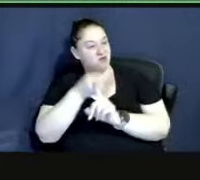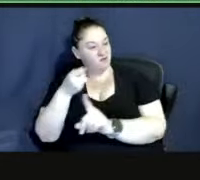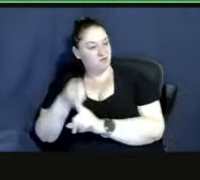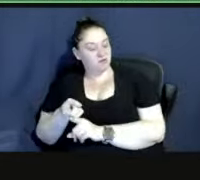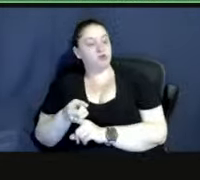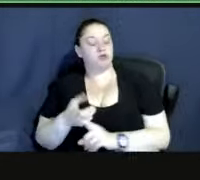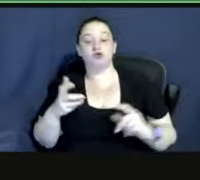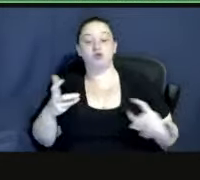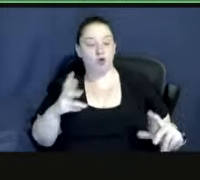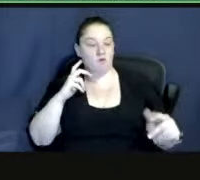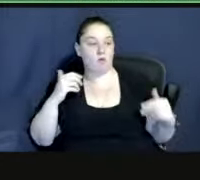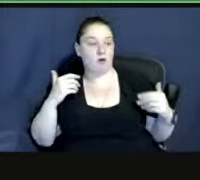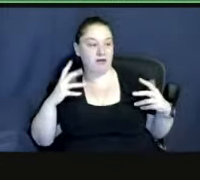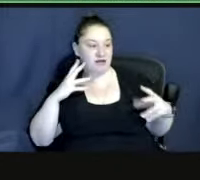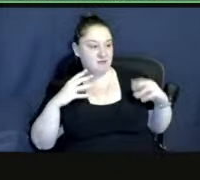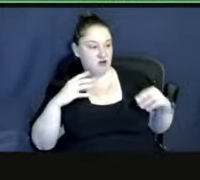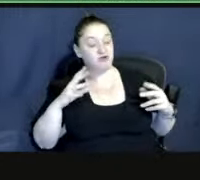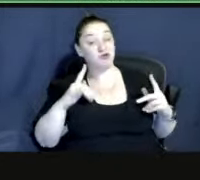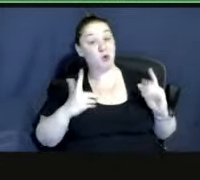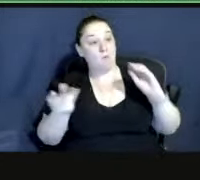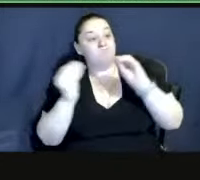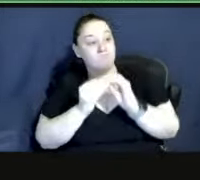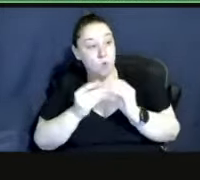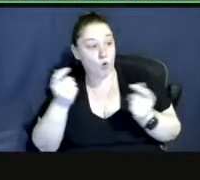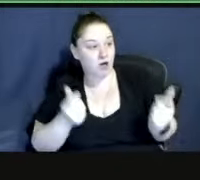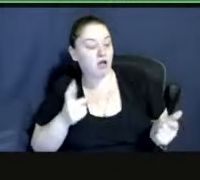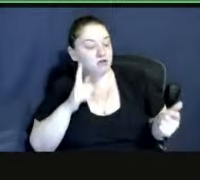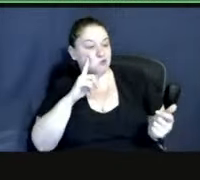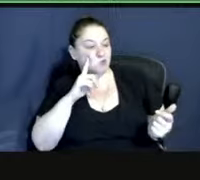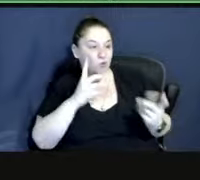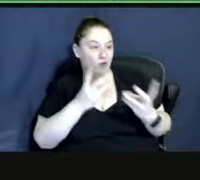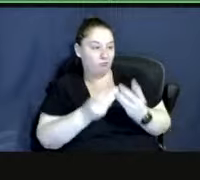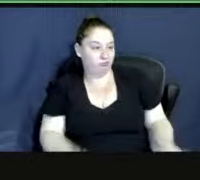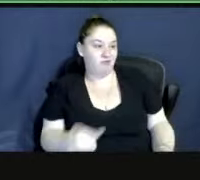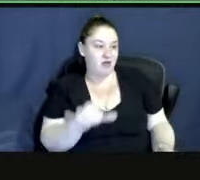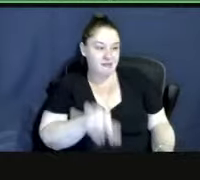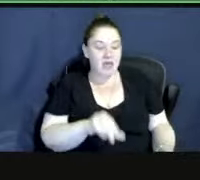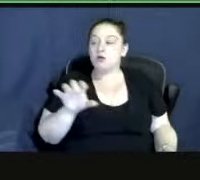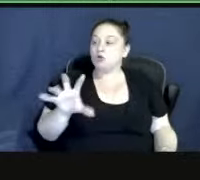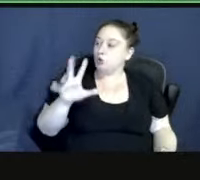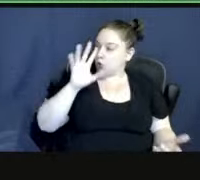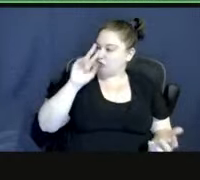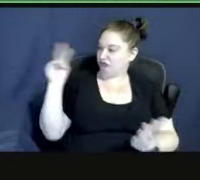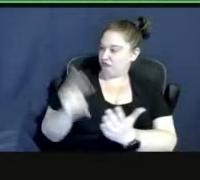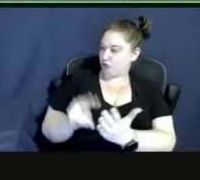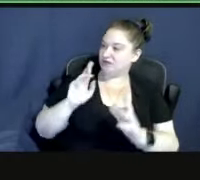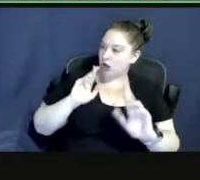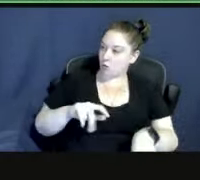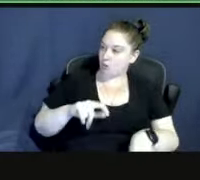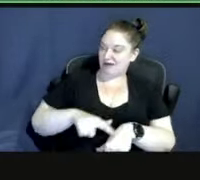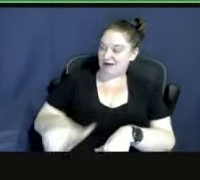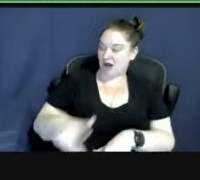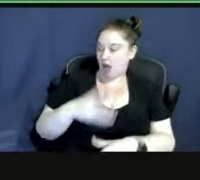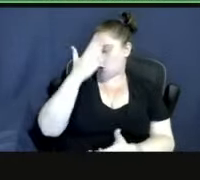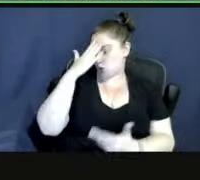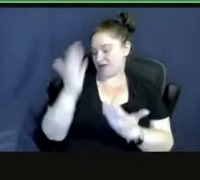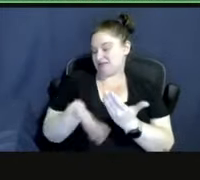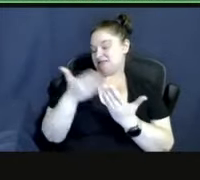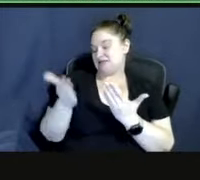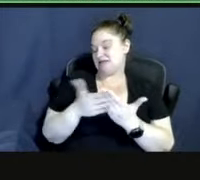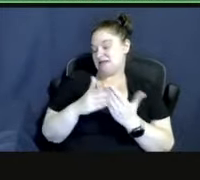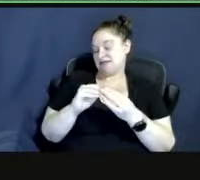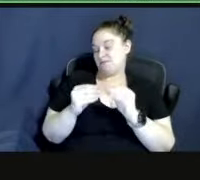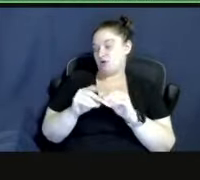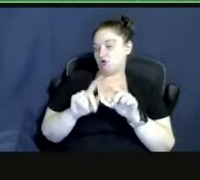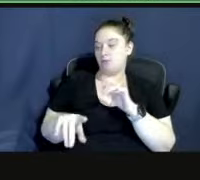cuts degrades that. But Chief, you're focusing on response times. I know that's an easy metric and sure, look at it all the time,